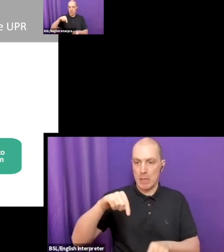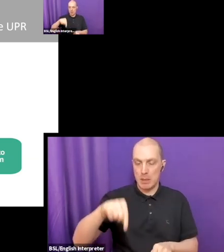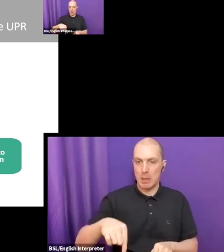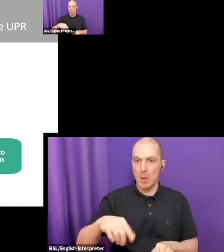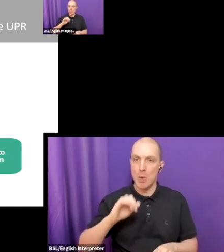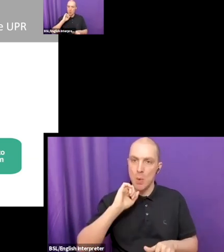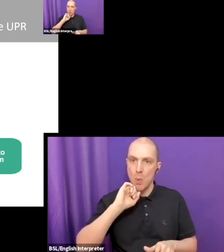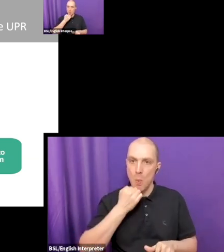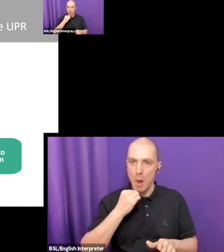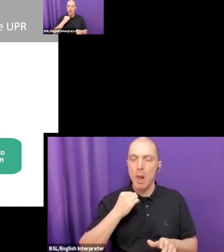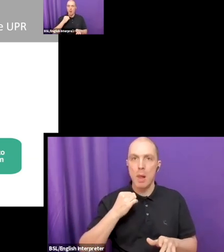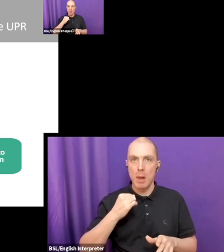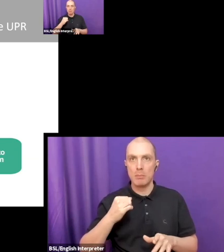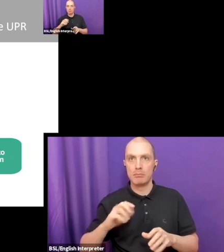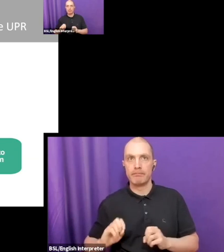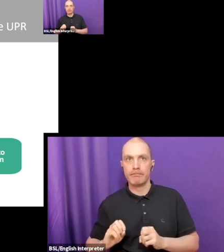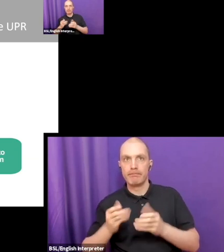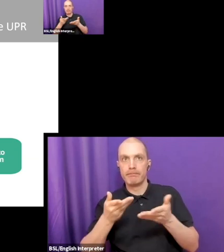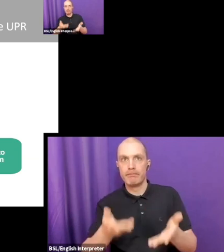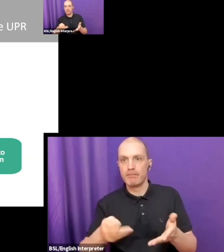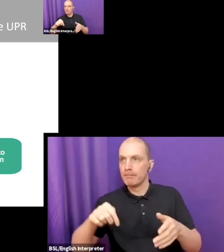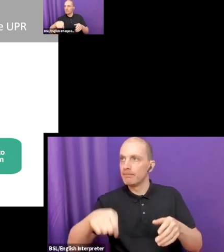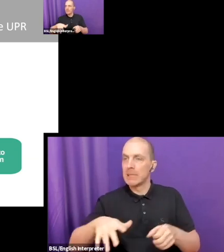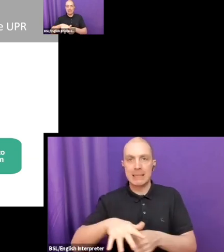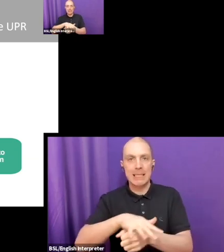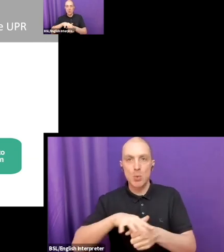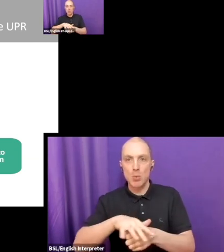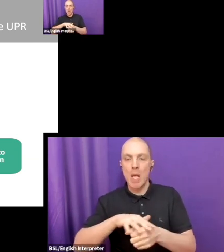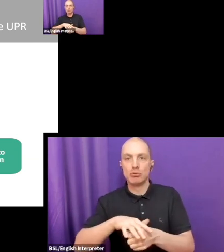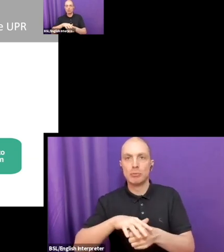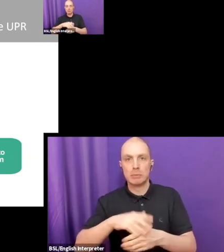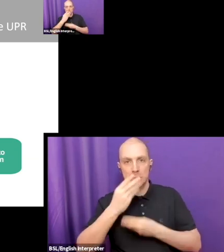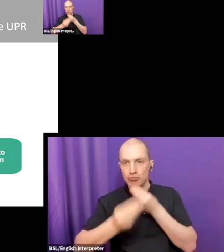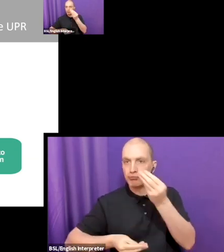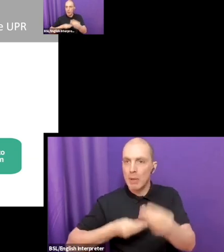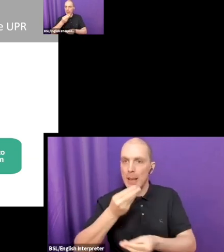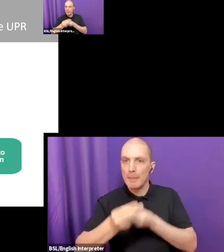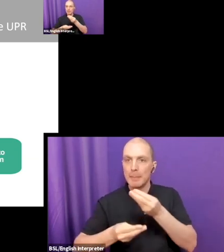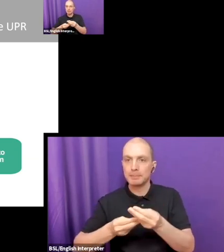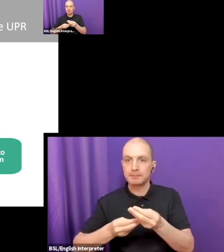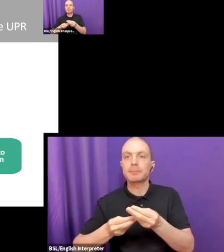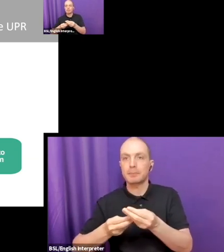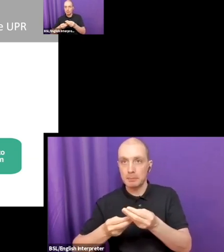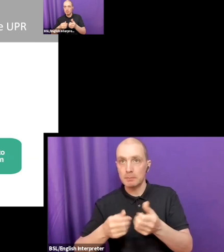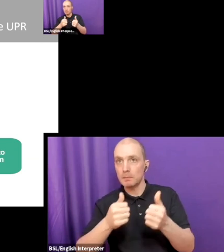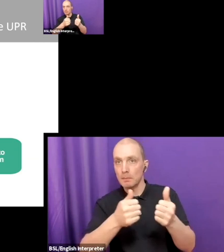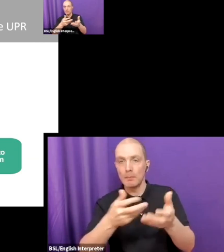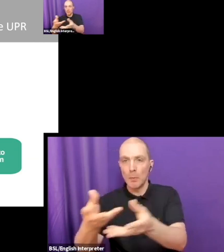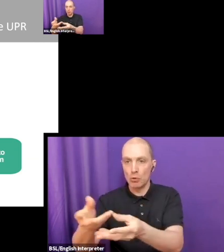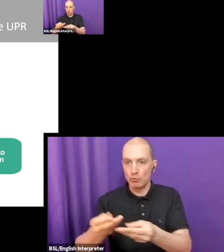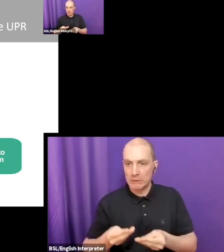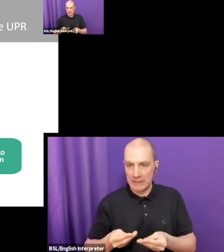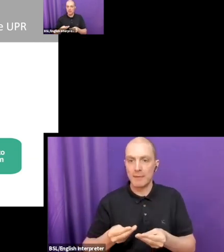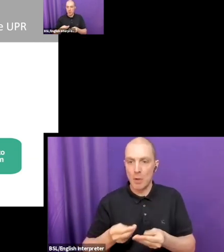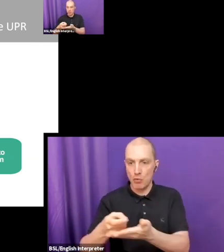will be presenting the situation in its own country, and when UK will receive recommendations and questions